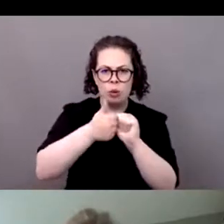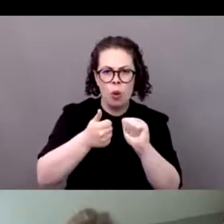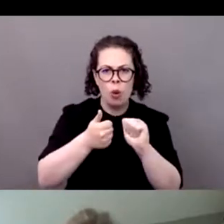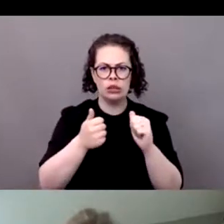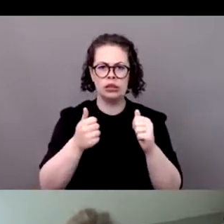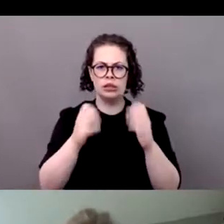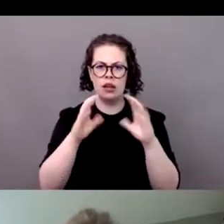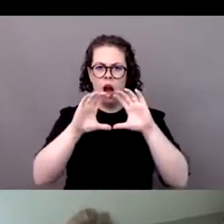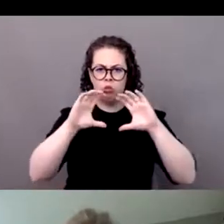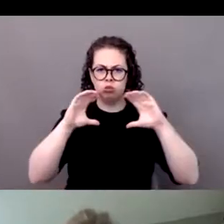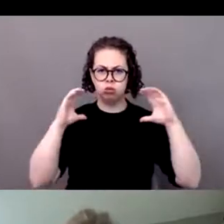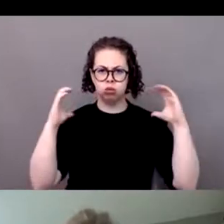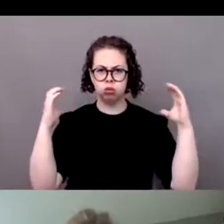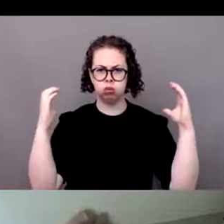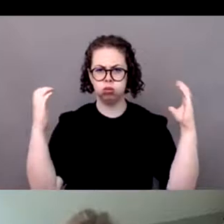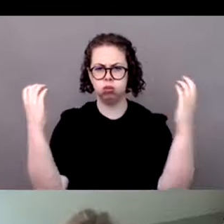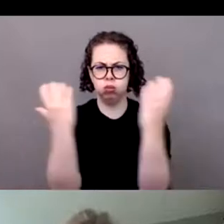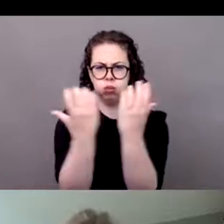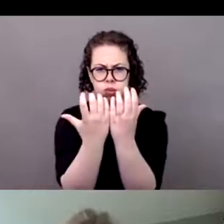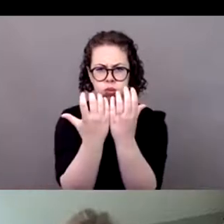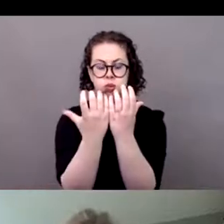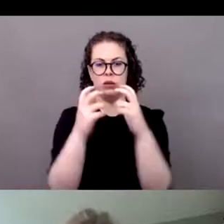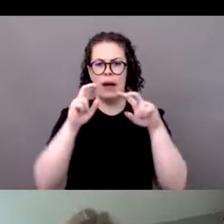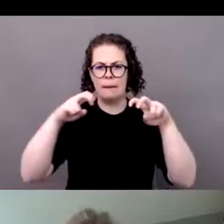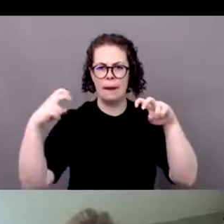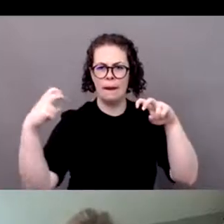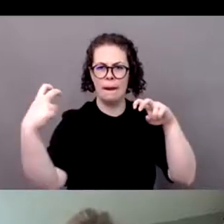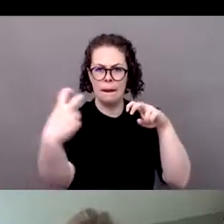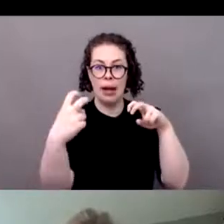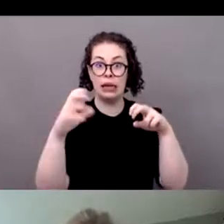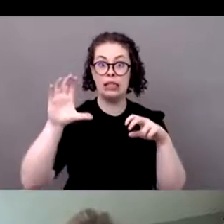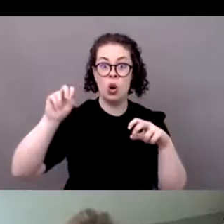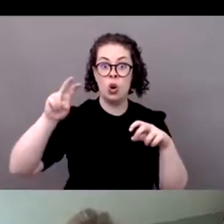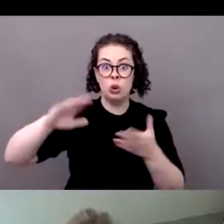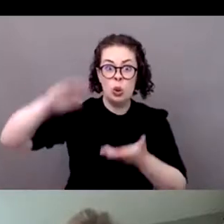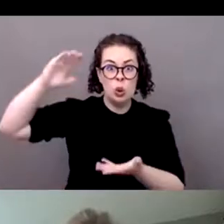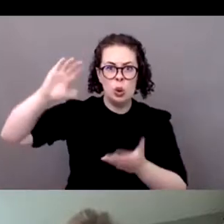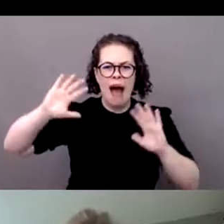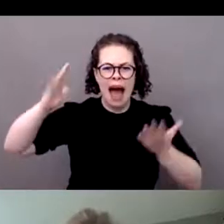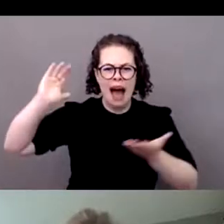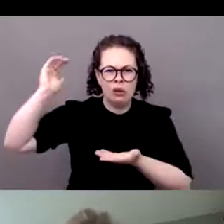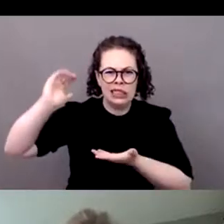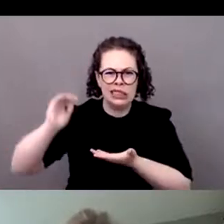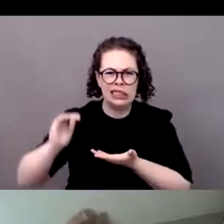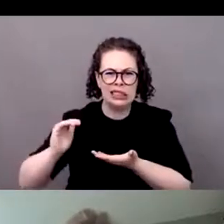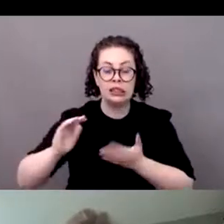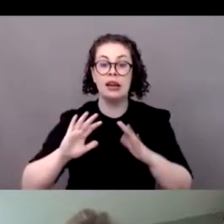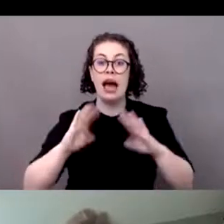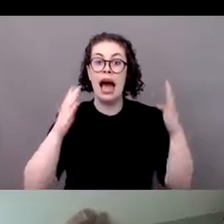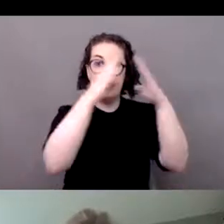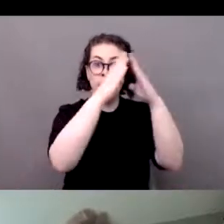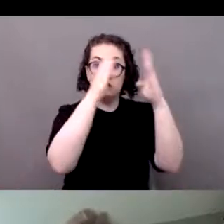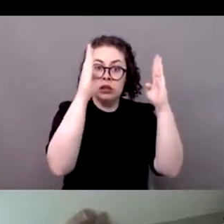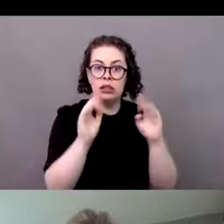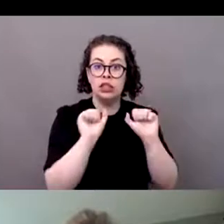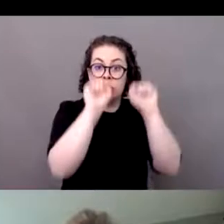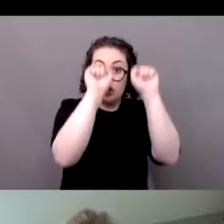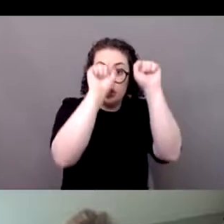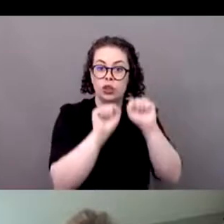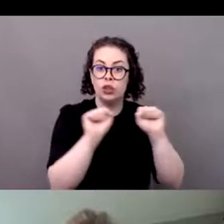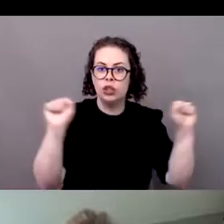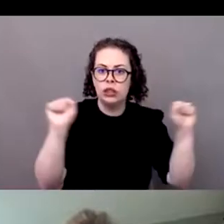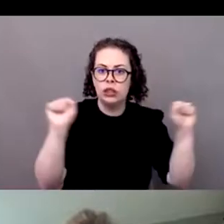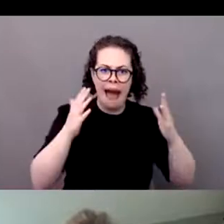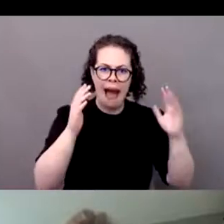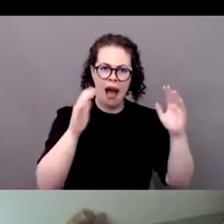the sport facilities. And we will do that through the direct involvement of football stakeholders, because we will launch